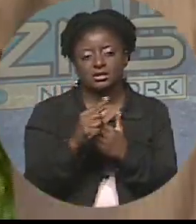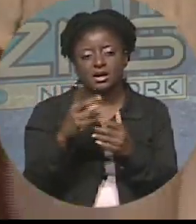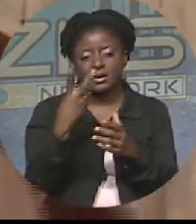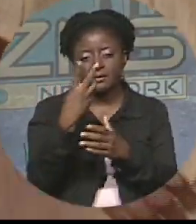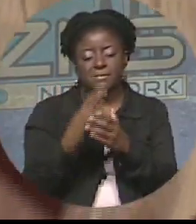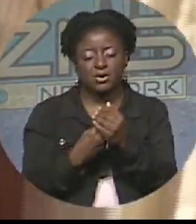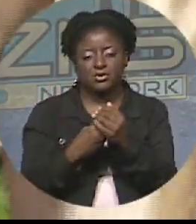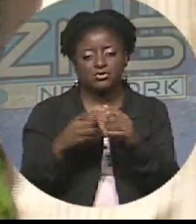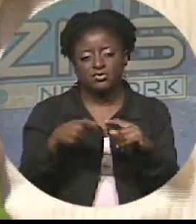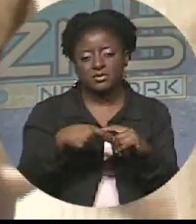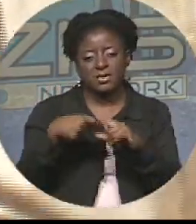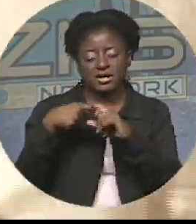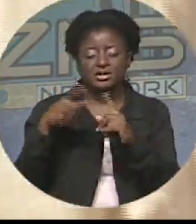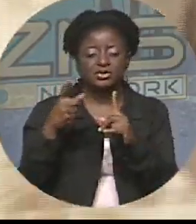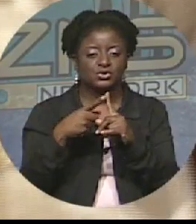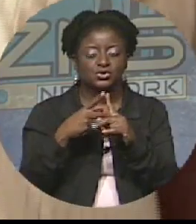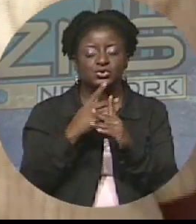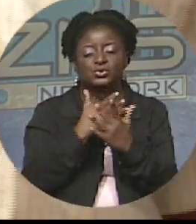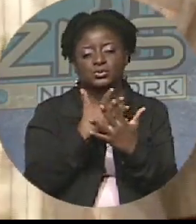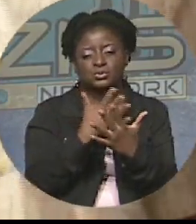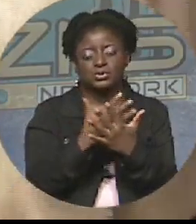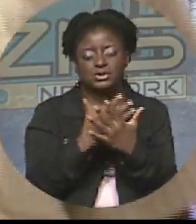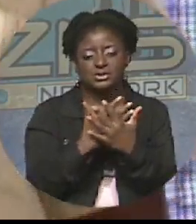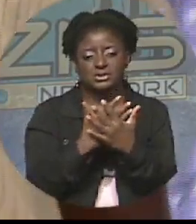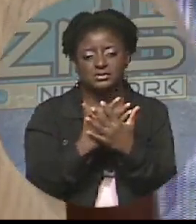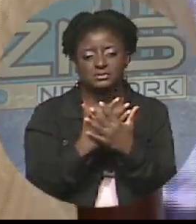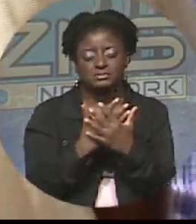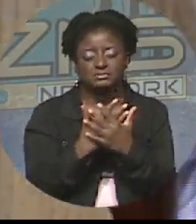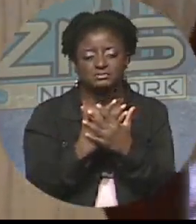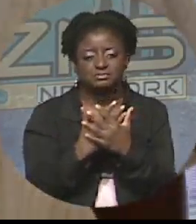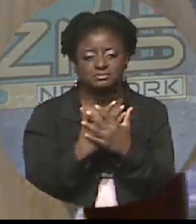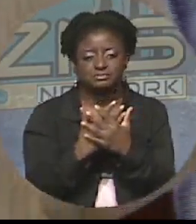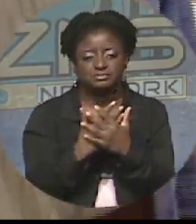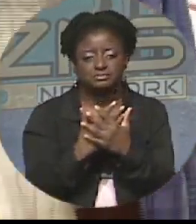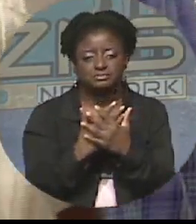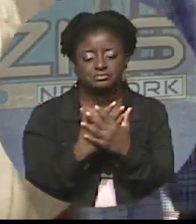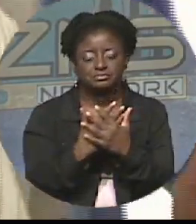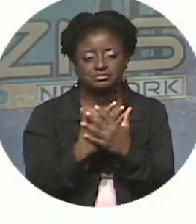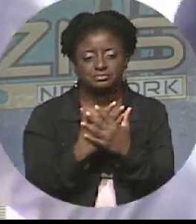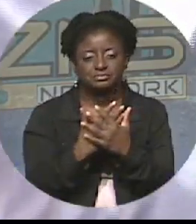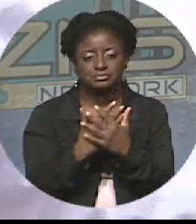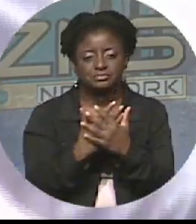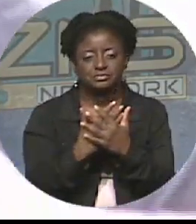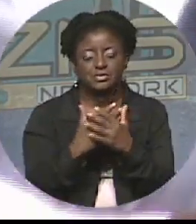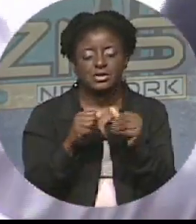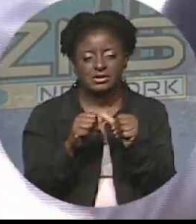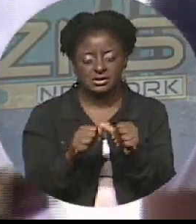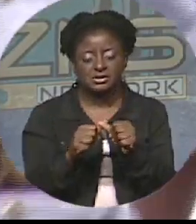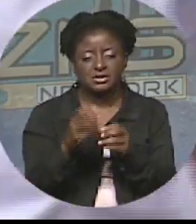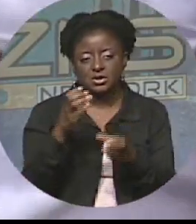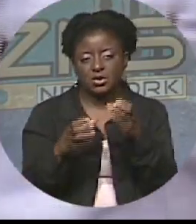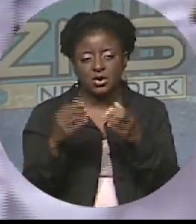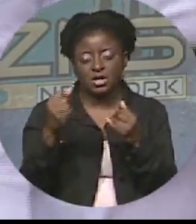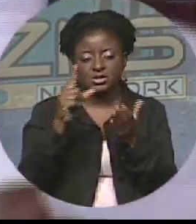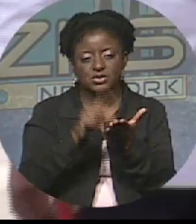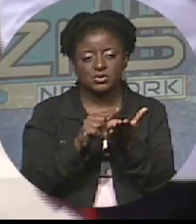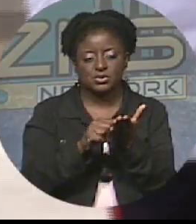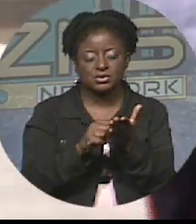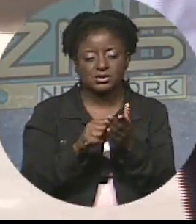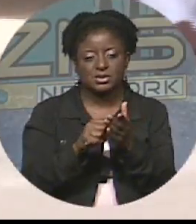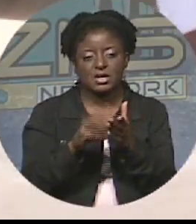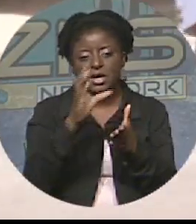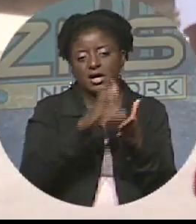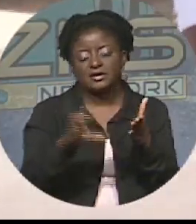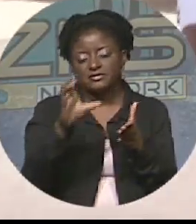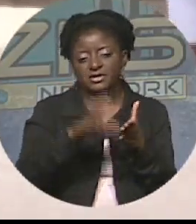is expected to be filed, sending the matter directly to the Supreme Court. Well, still on court news, convicted